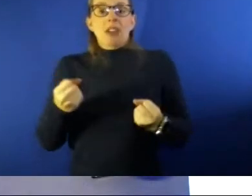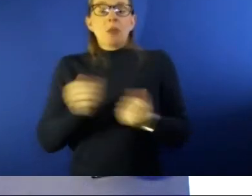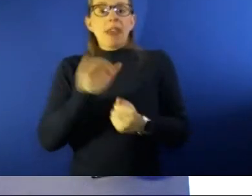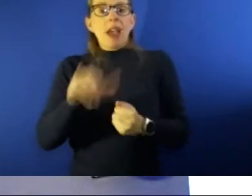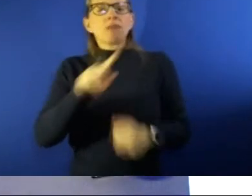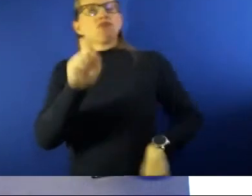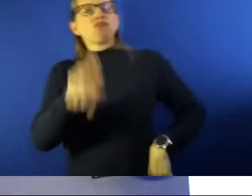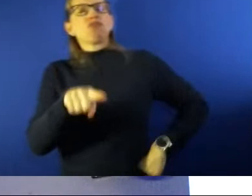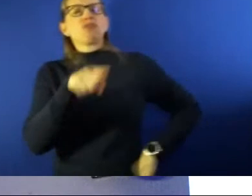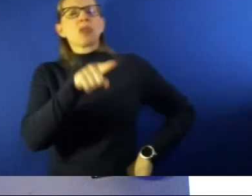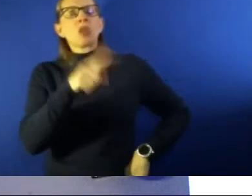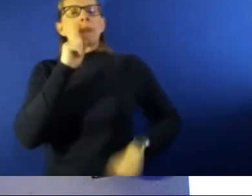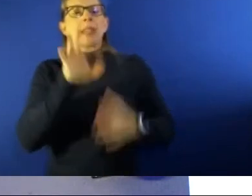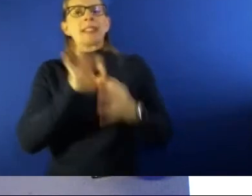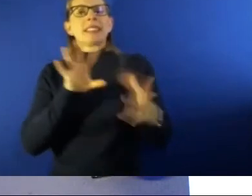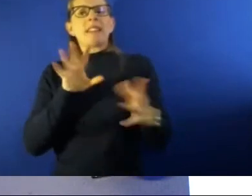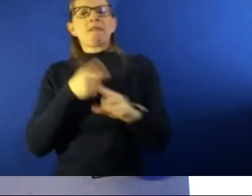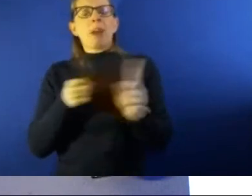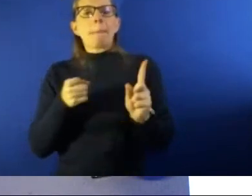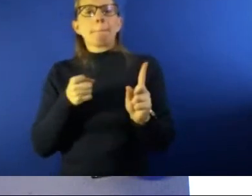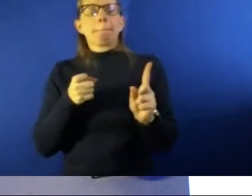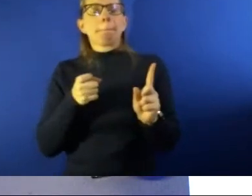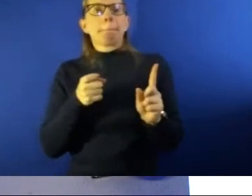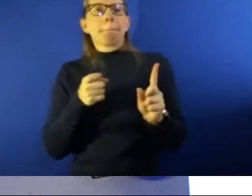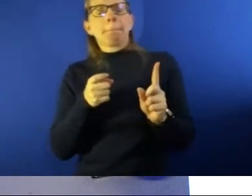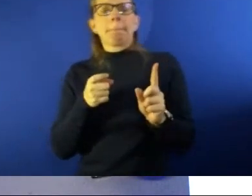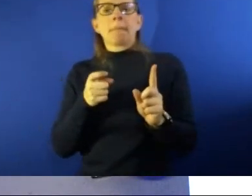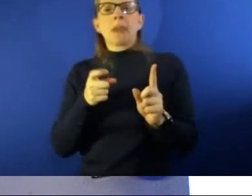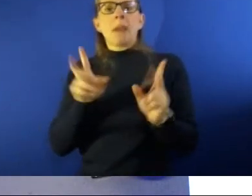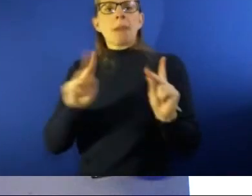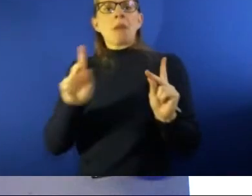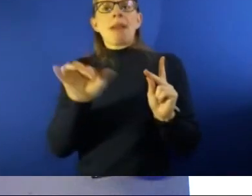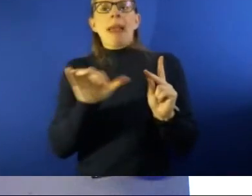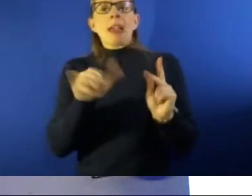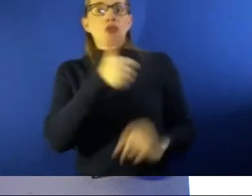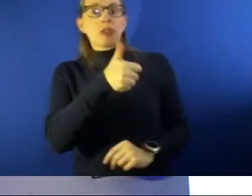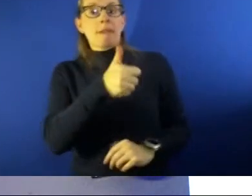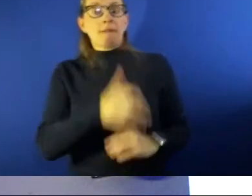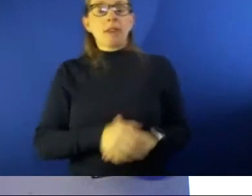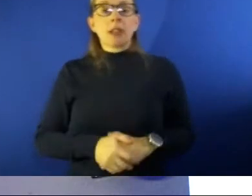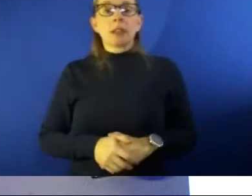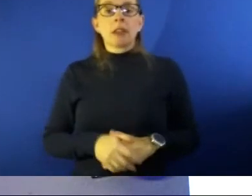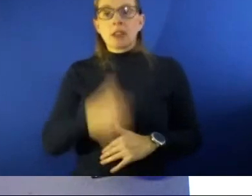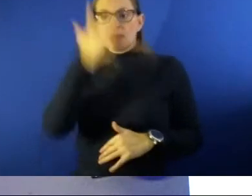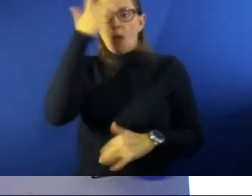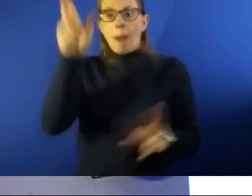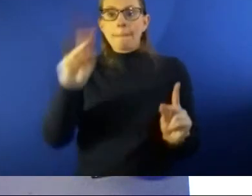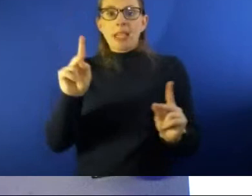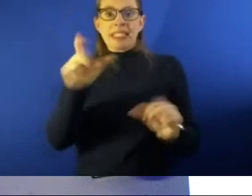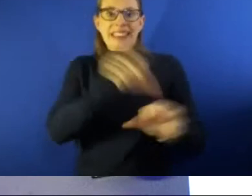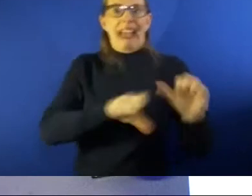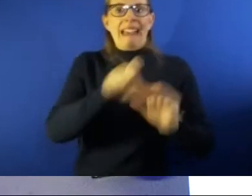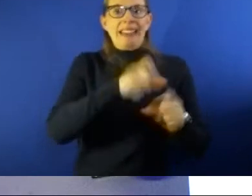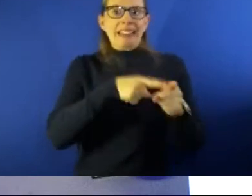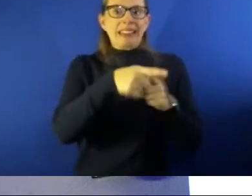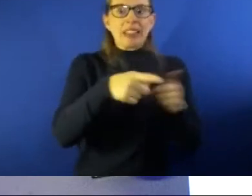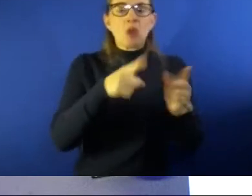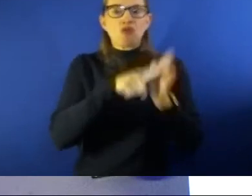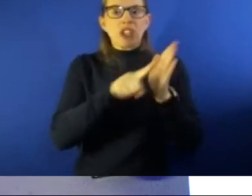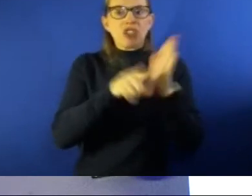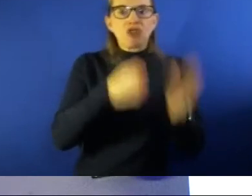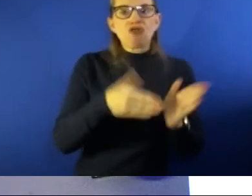the disconnect is between people like yourself, these smart people, these scientists and researchers and